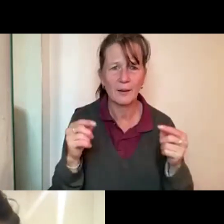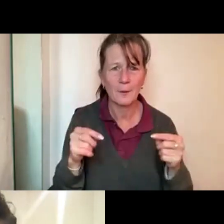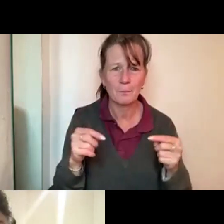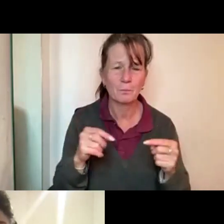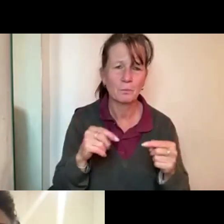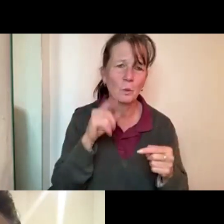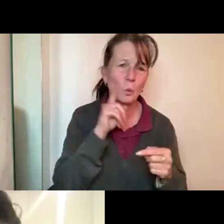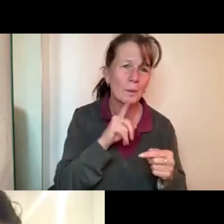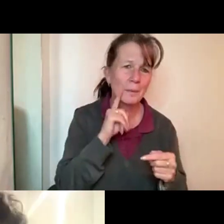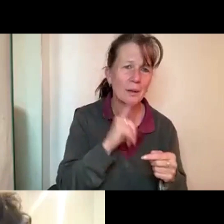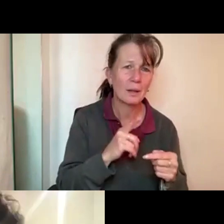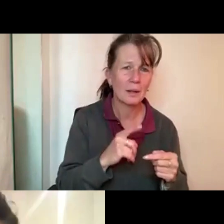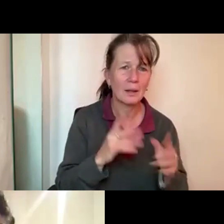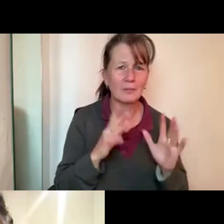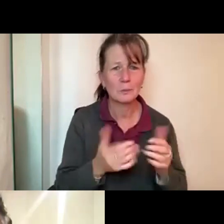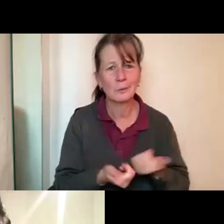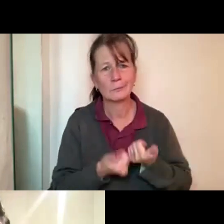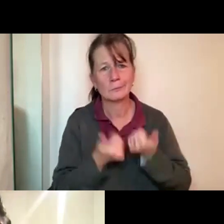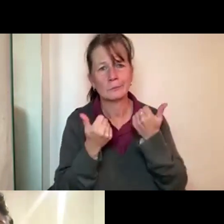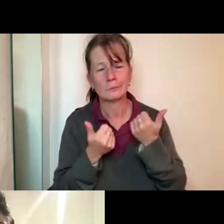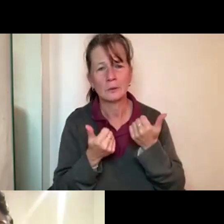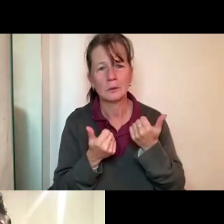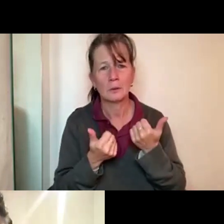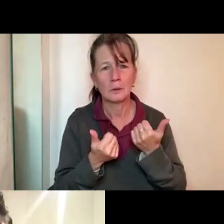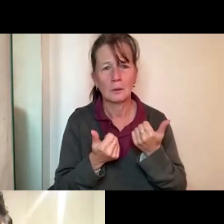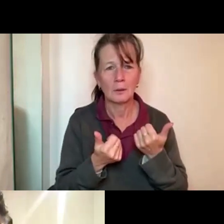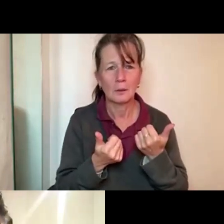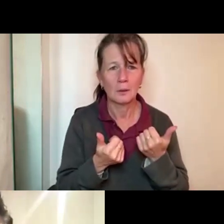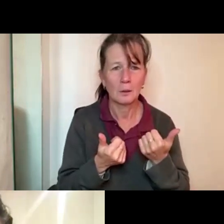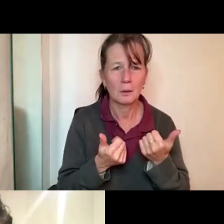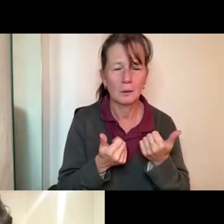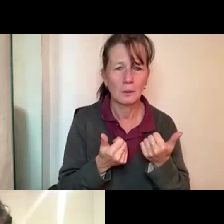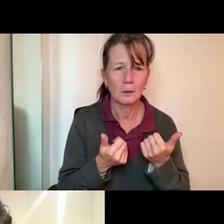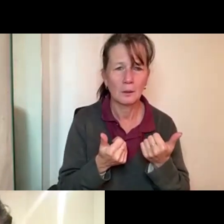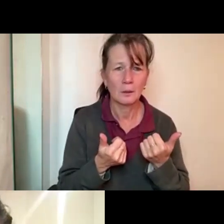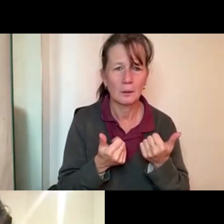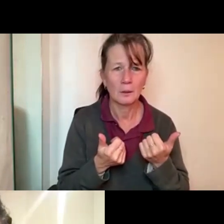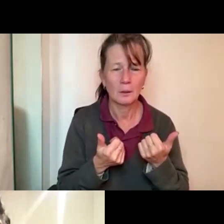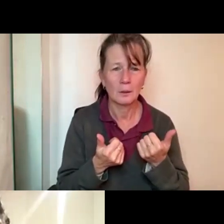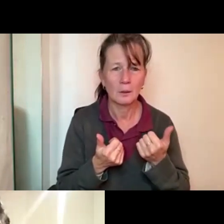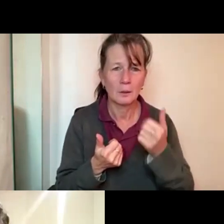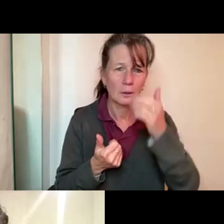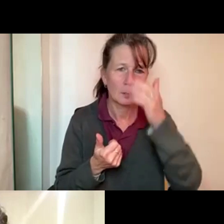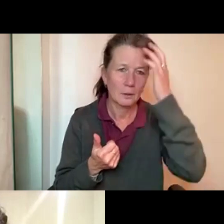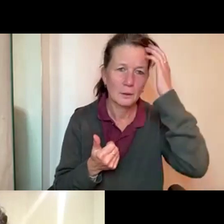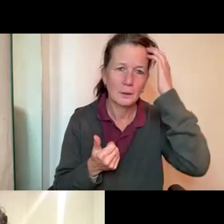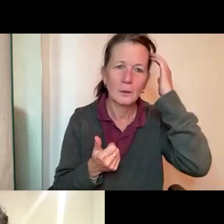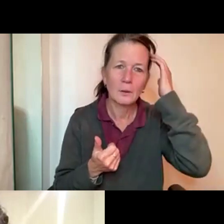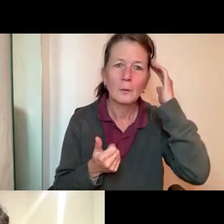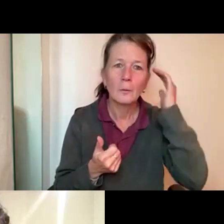women being good, which that hasn't changed much. But being good and being also